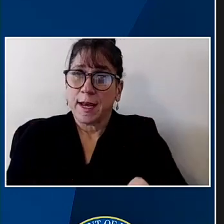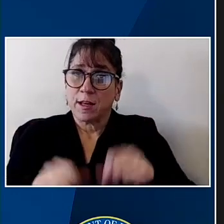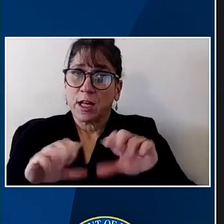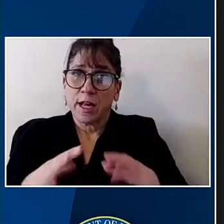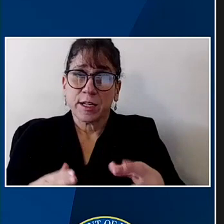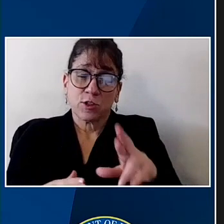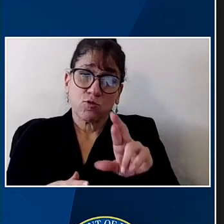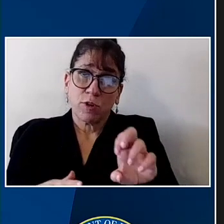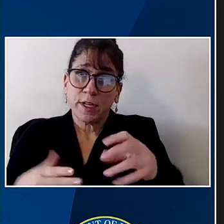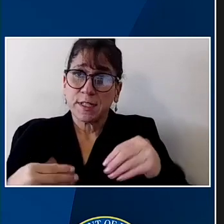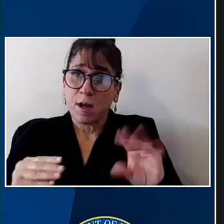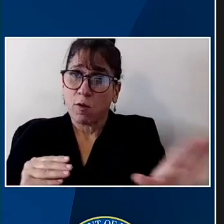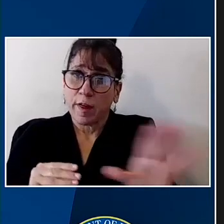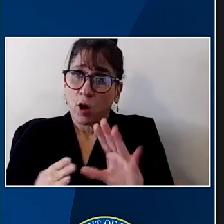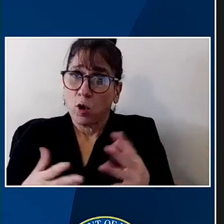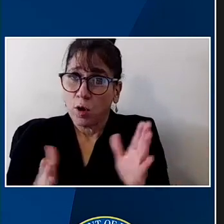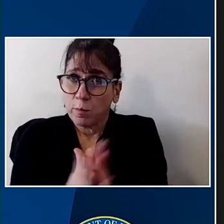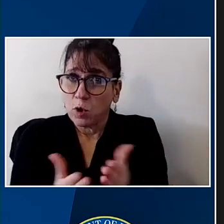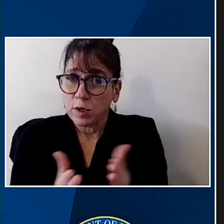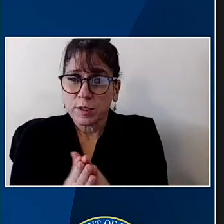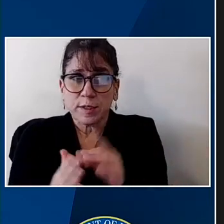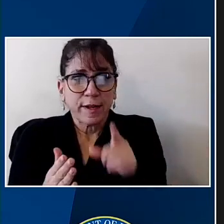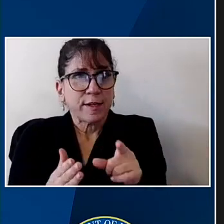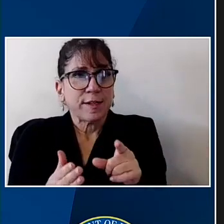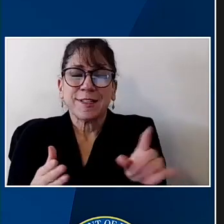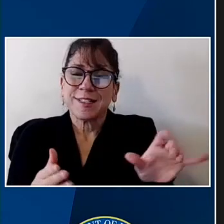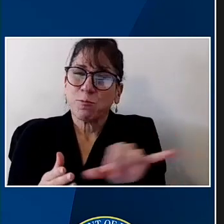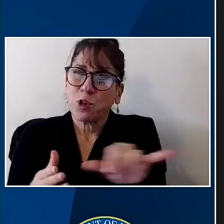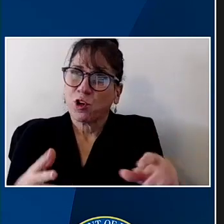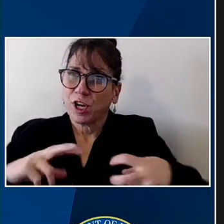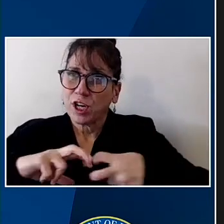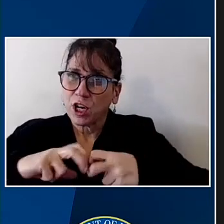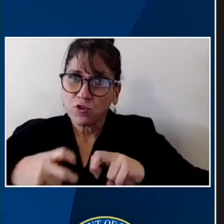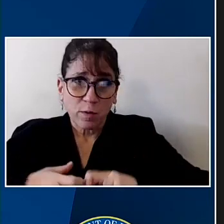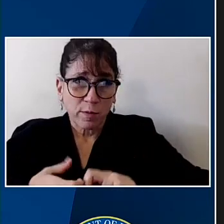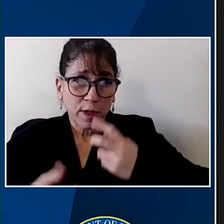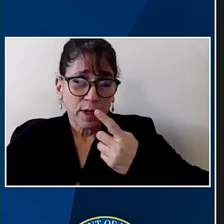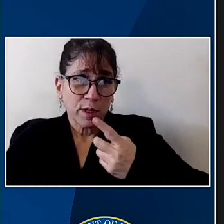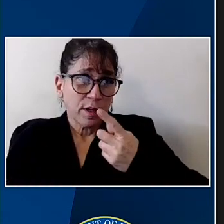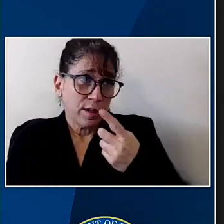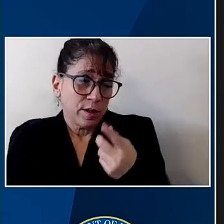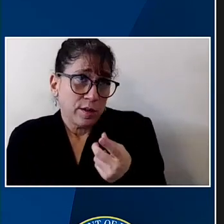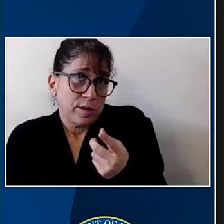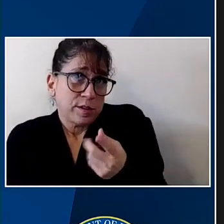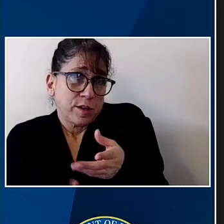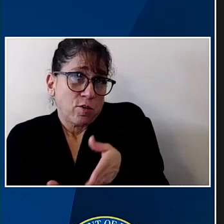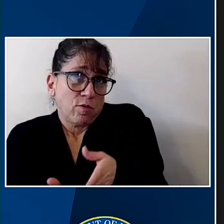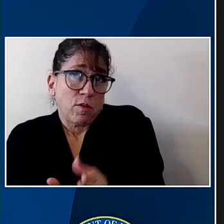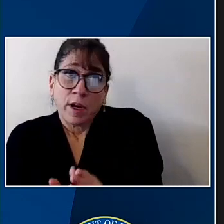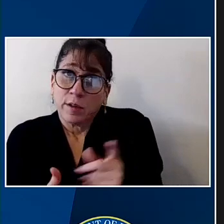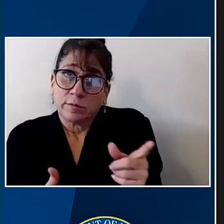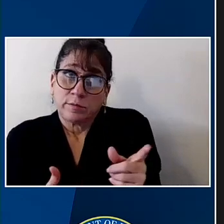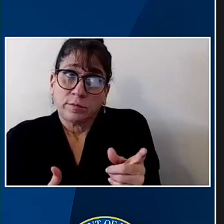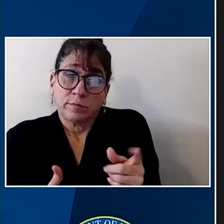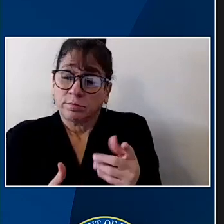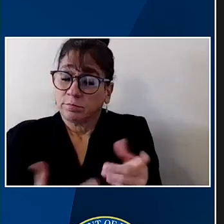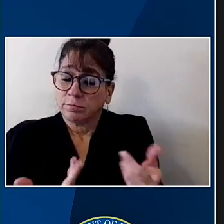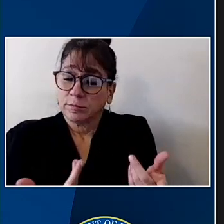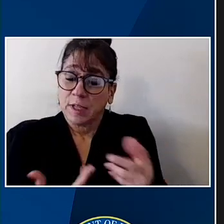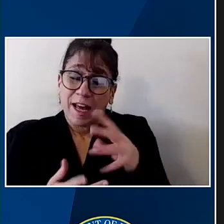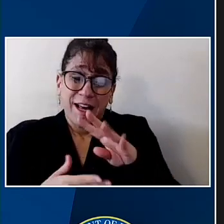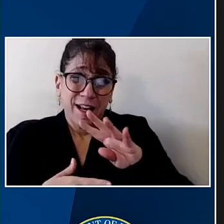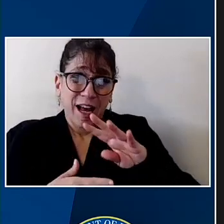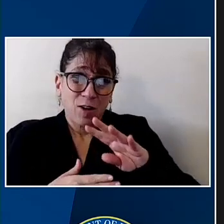These other sources created a similar conundrum. Is it the right edition of the text for my current class? How similar is the fourth edition to the